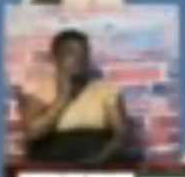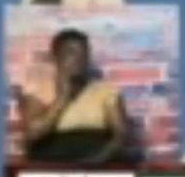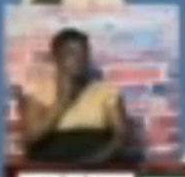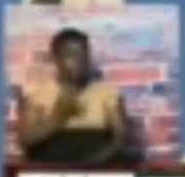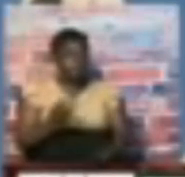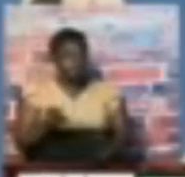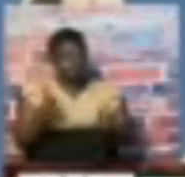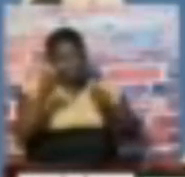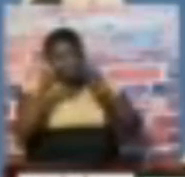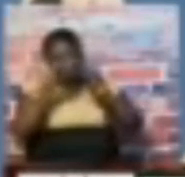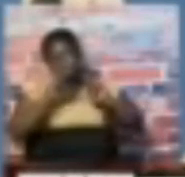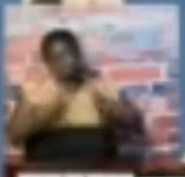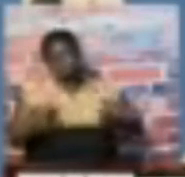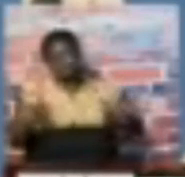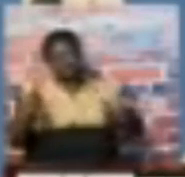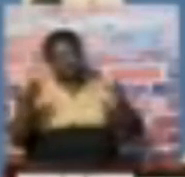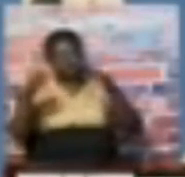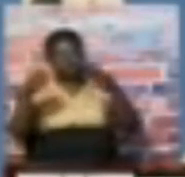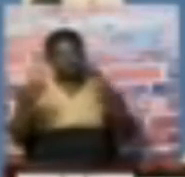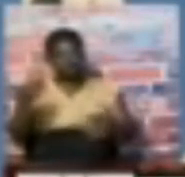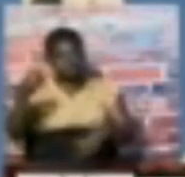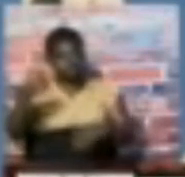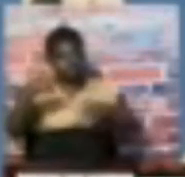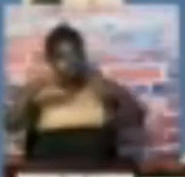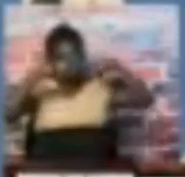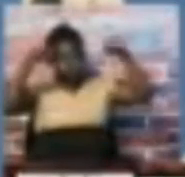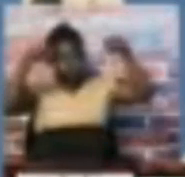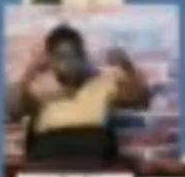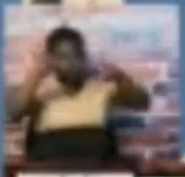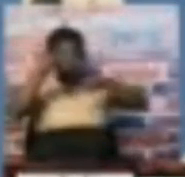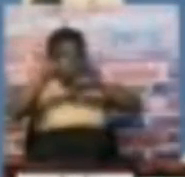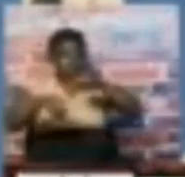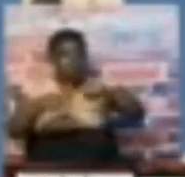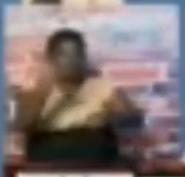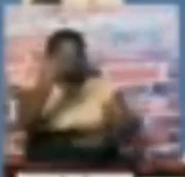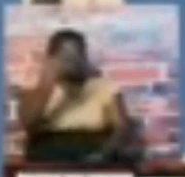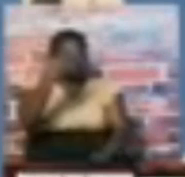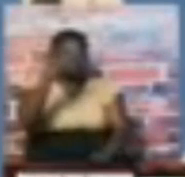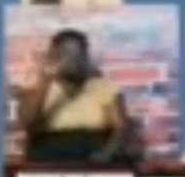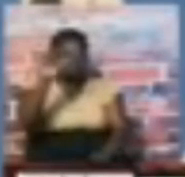Dembe Group Imperial Hotels, solar lighting worth 380 million shillings.